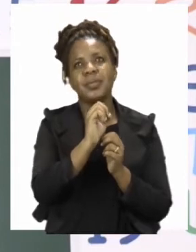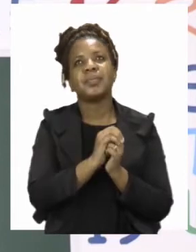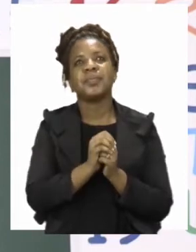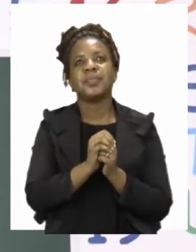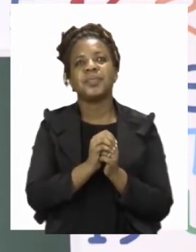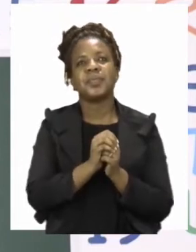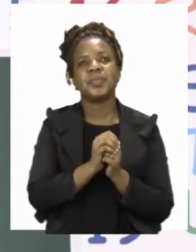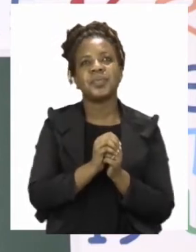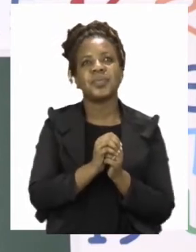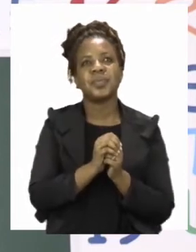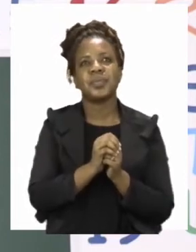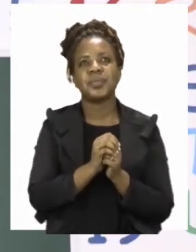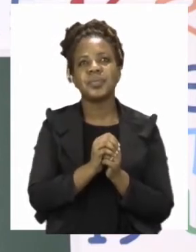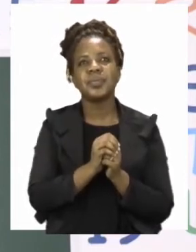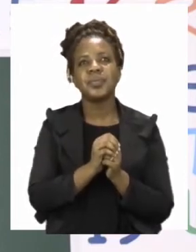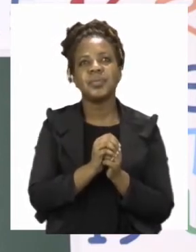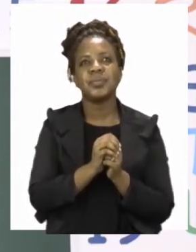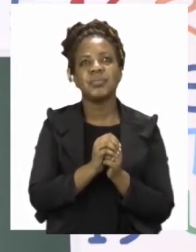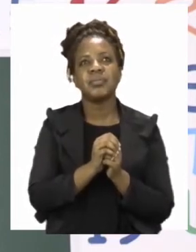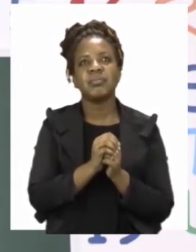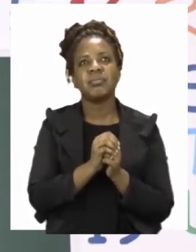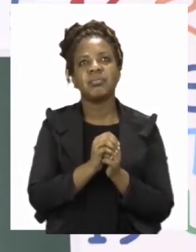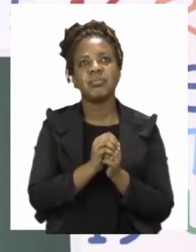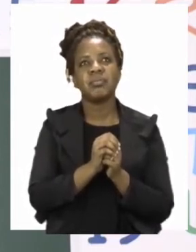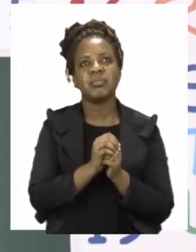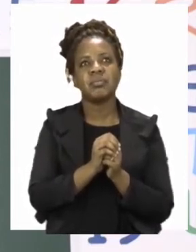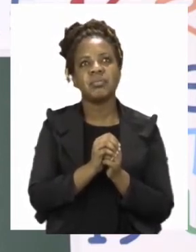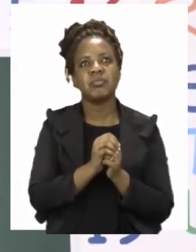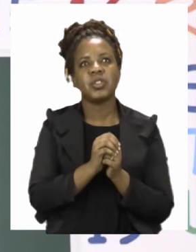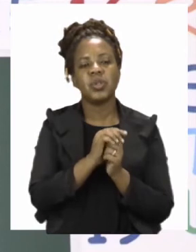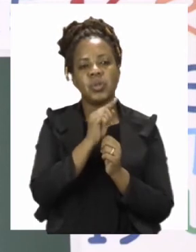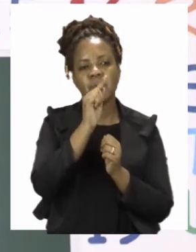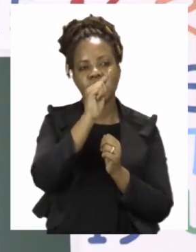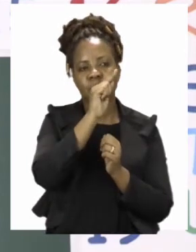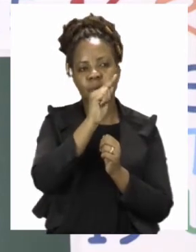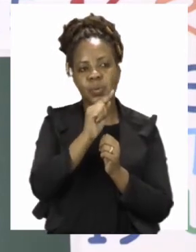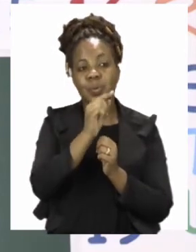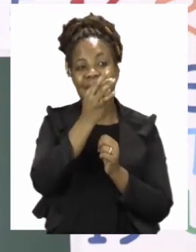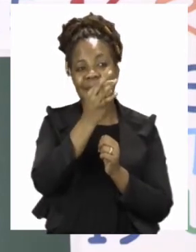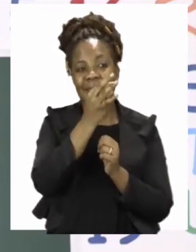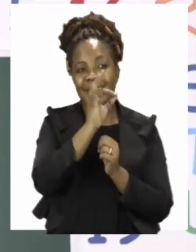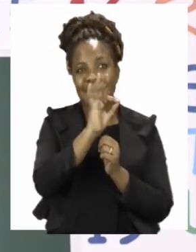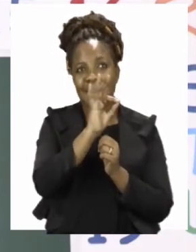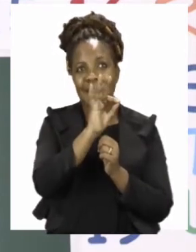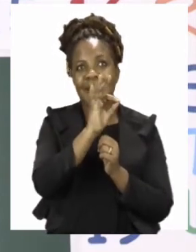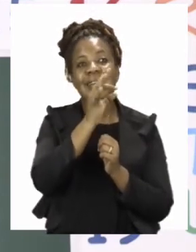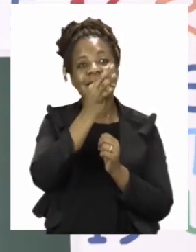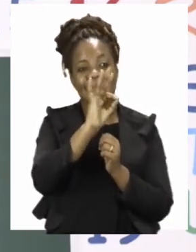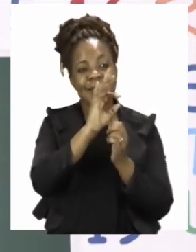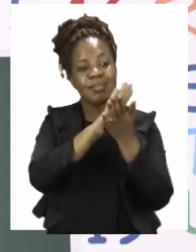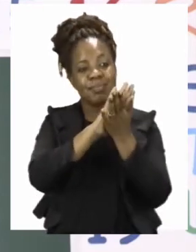a look at the board. Now, what is important about subtraction with borrowing is that we make sure that we know which ones are